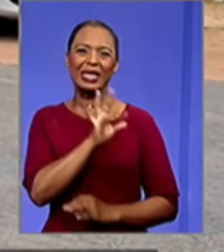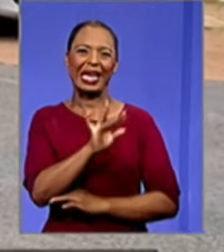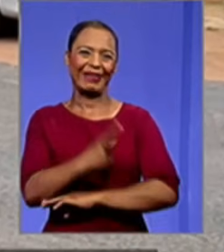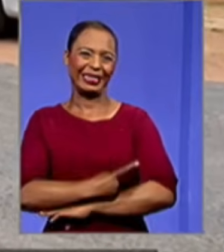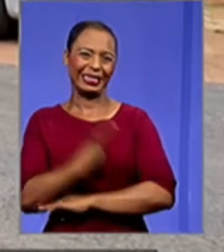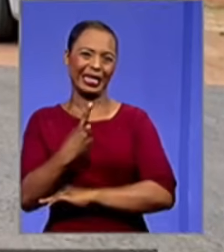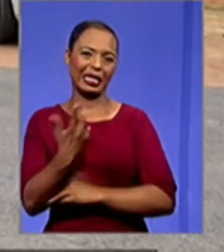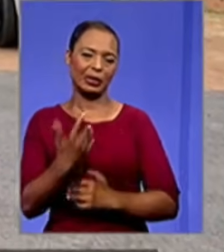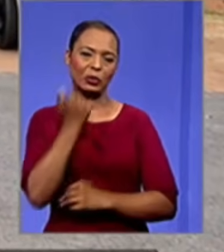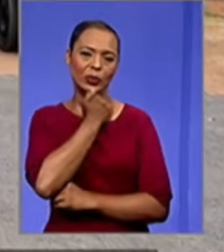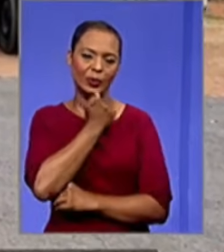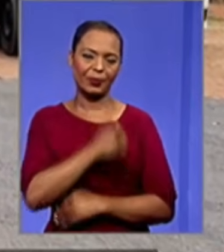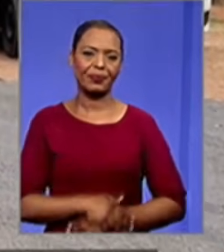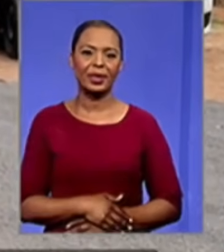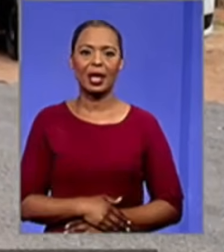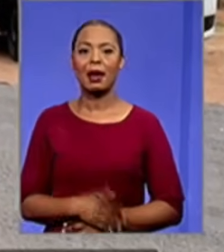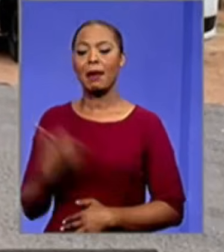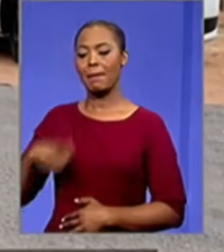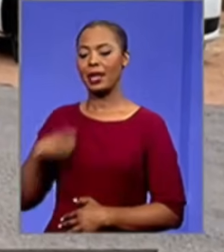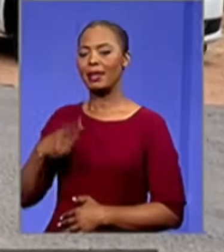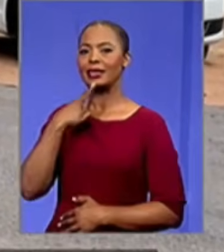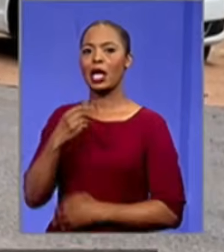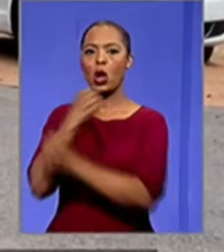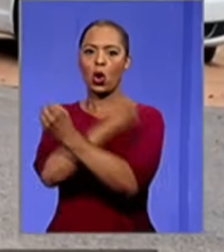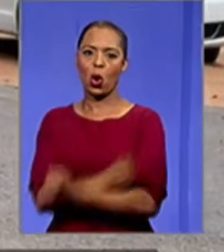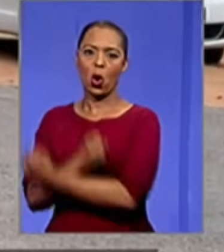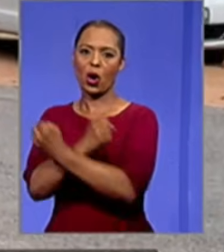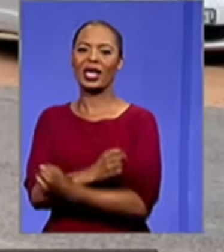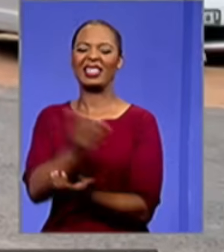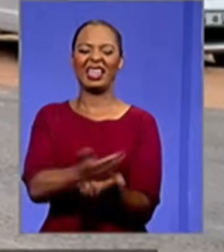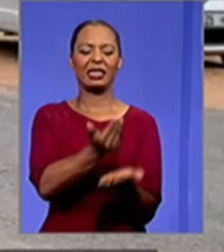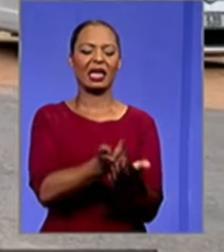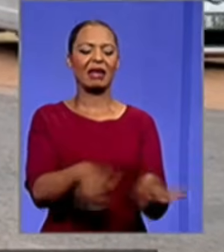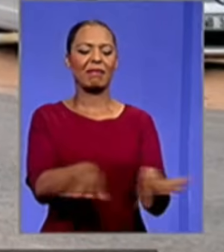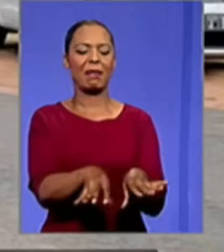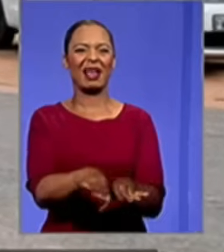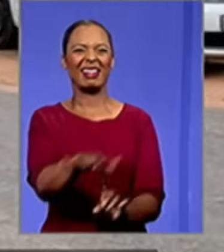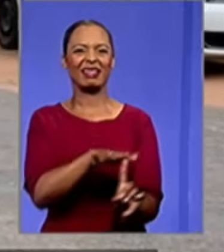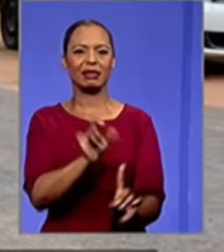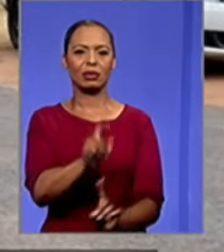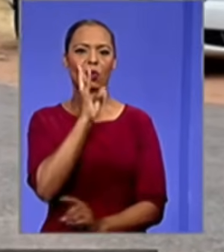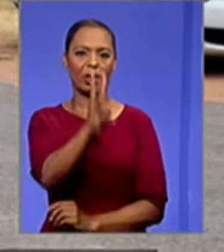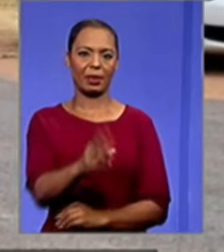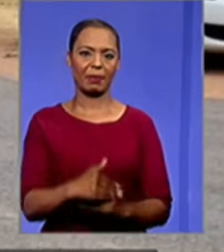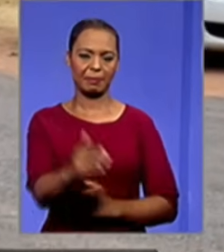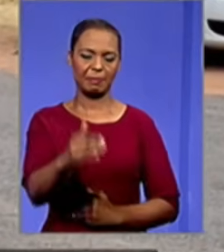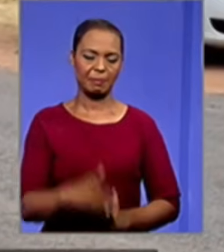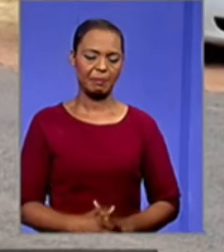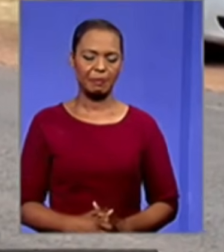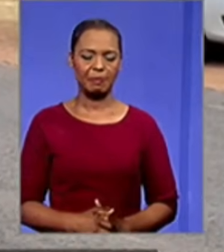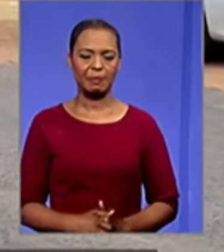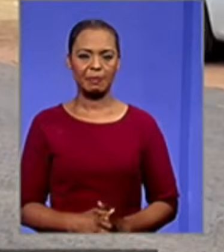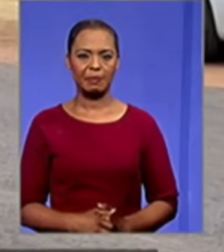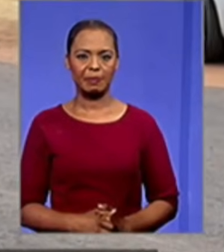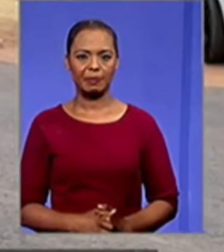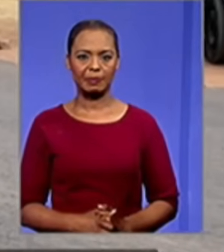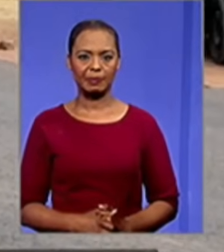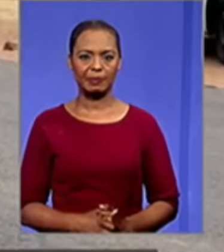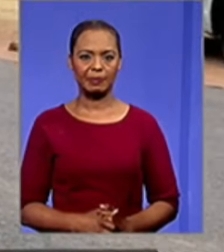re ba thwetse lori ya go lela matlakala go thuša ka mafelwaneng a o amegilego. Ke Mahlatse Phaladimo, ditabeng tša